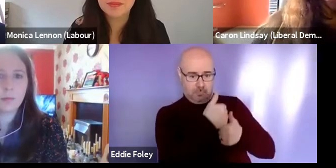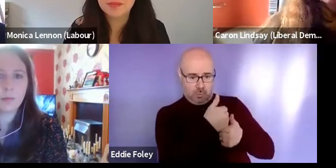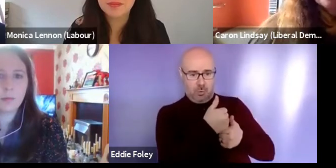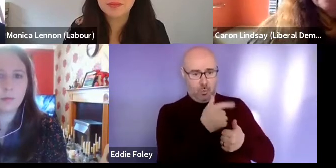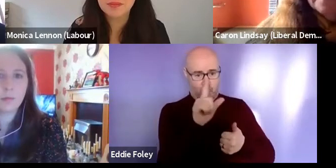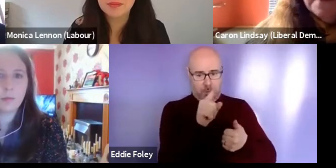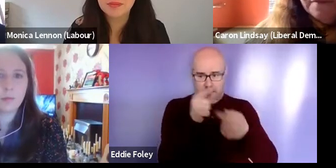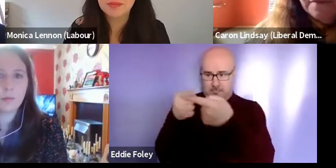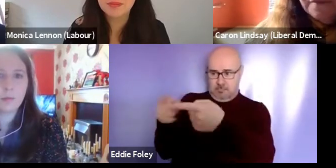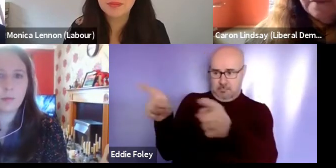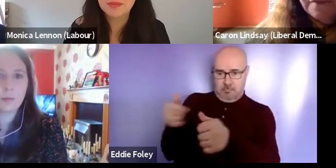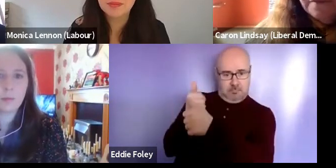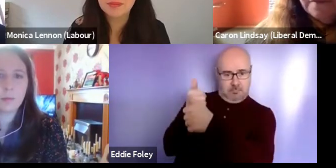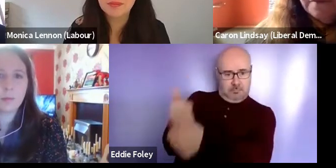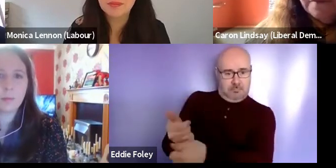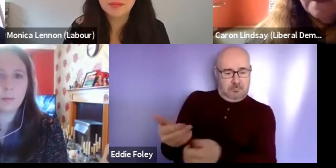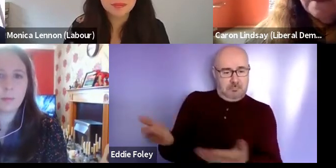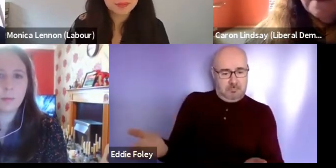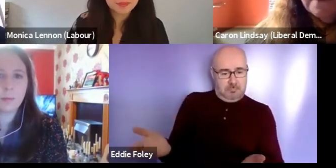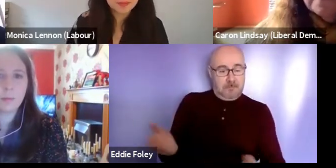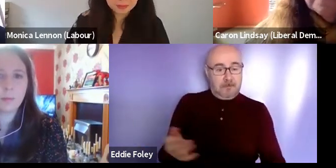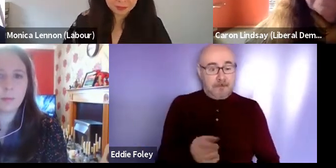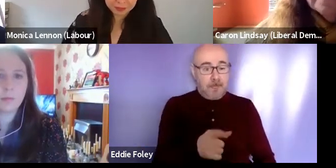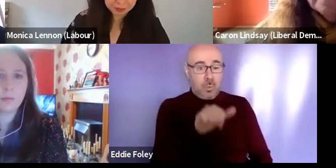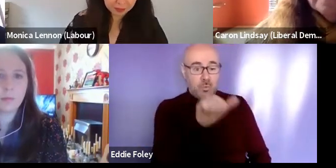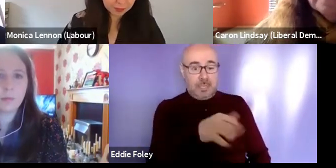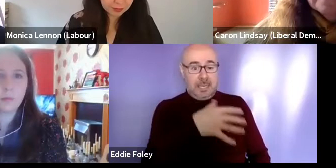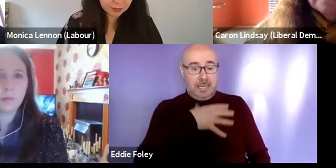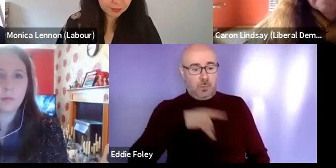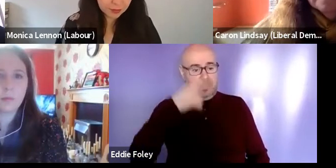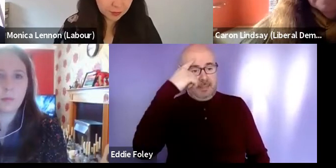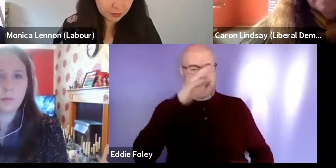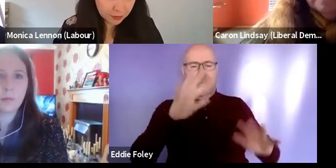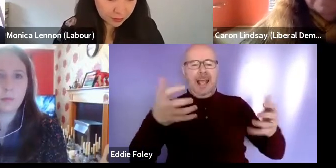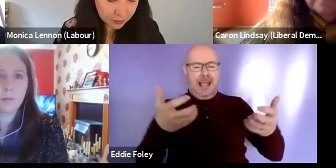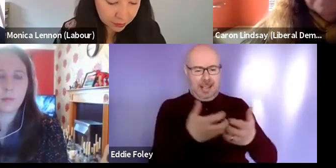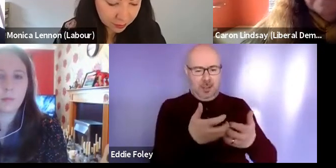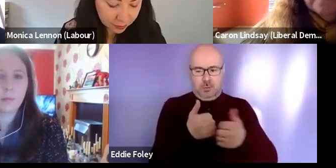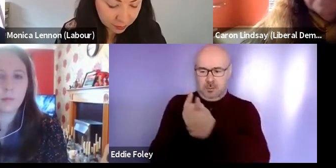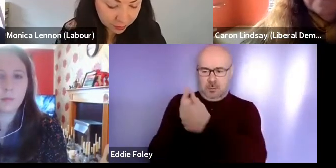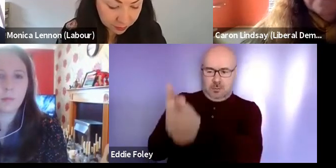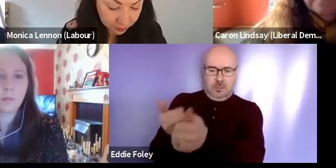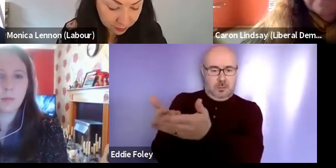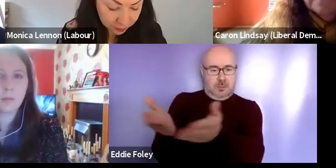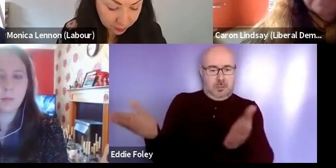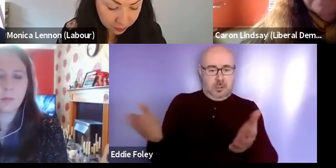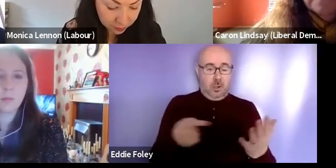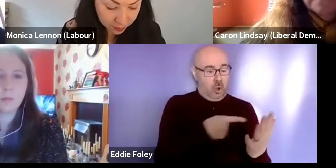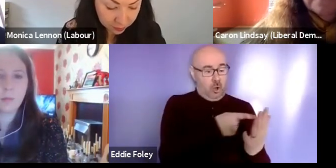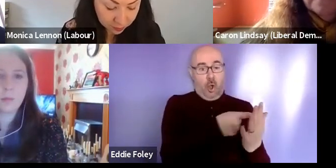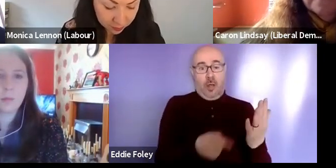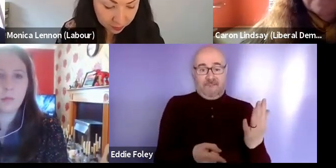should, Penny, and I think we need to look at how we do that. I was going to say, I think all of us, all five parties, have to look at our